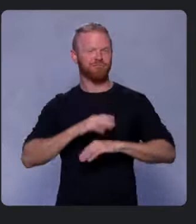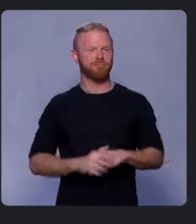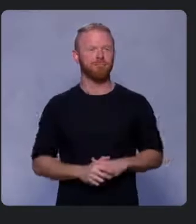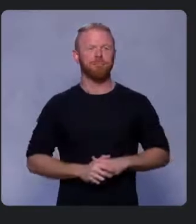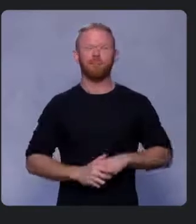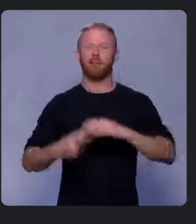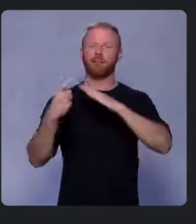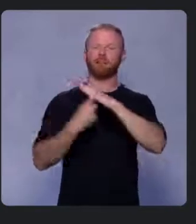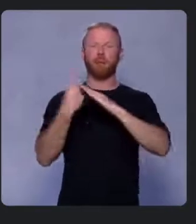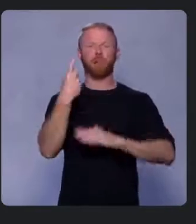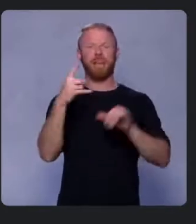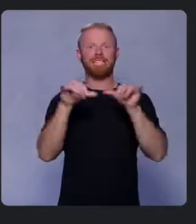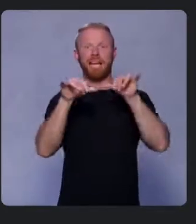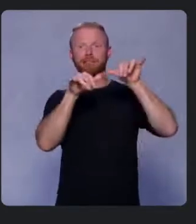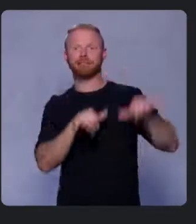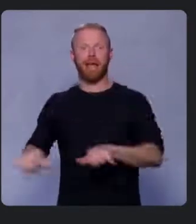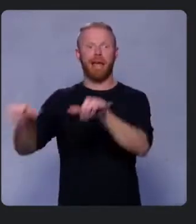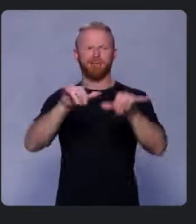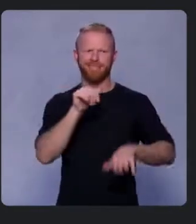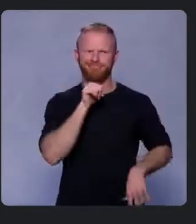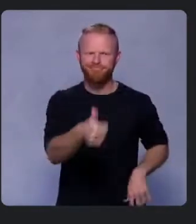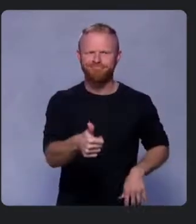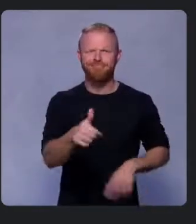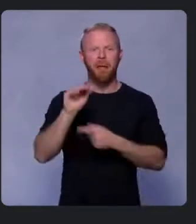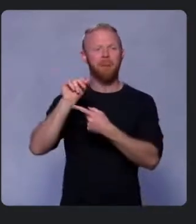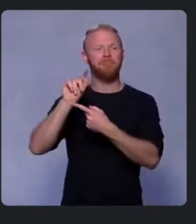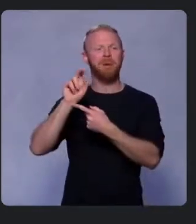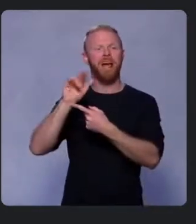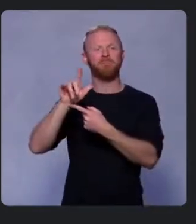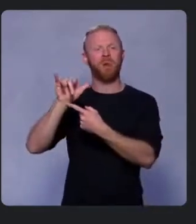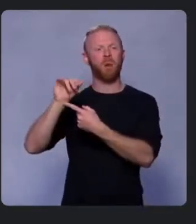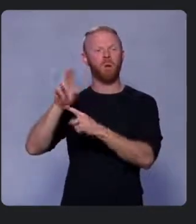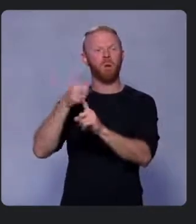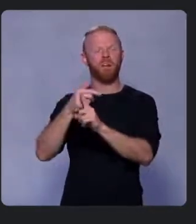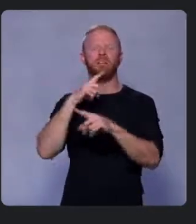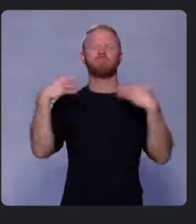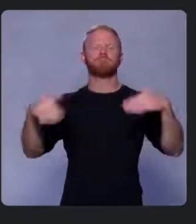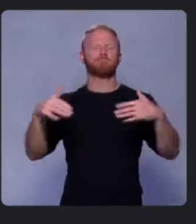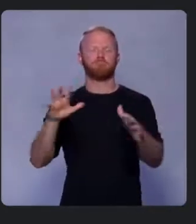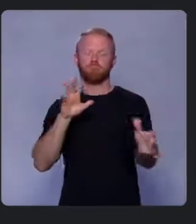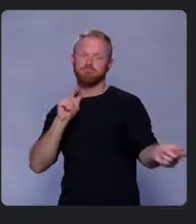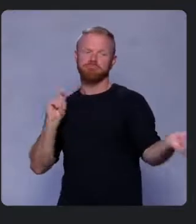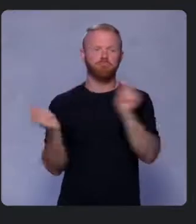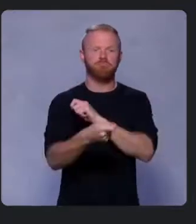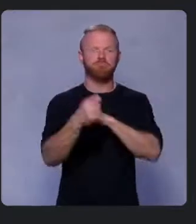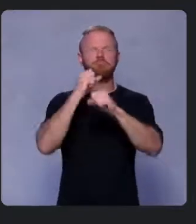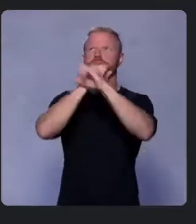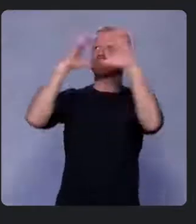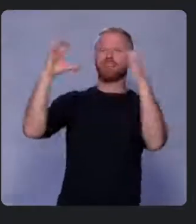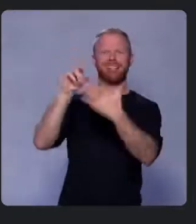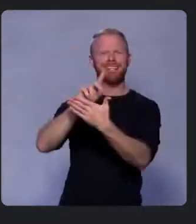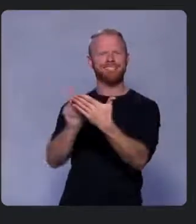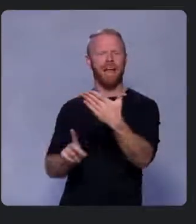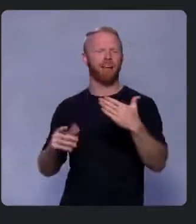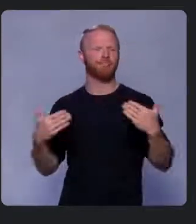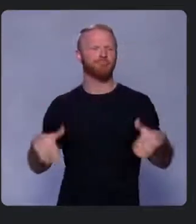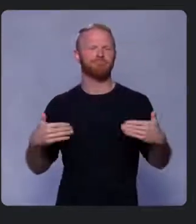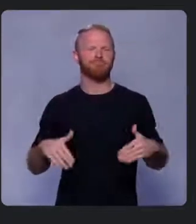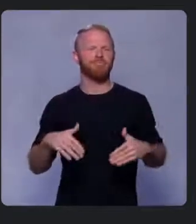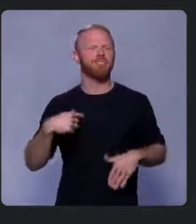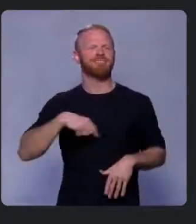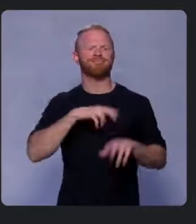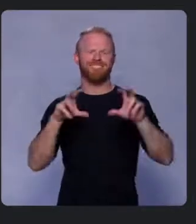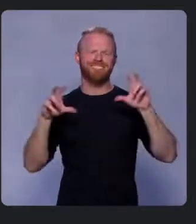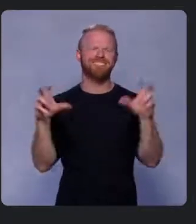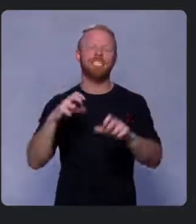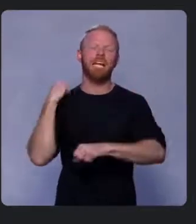one size fits all, Material You is a radical new way to think about design. We invested years